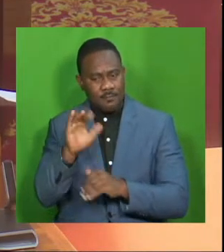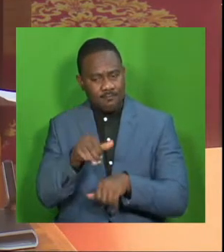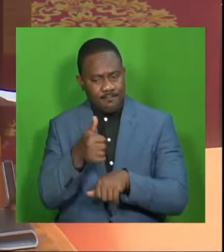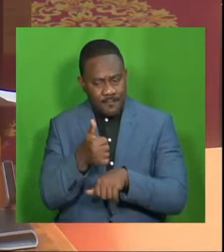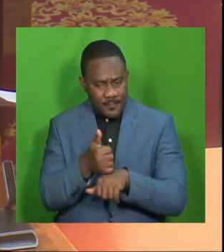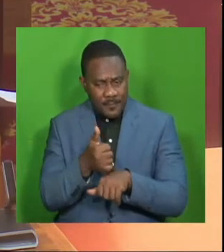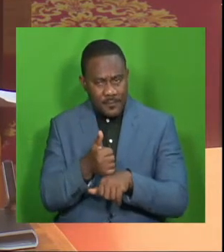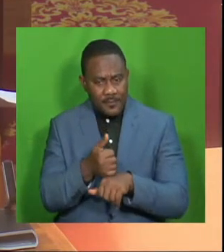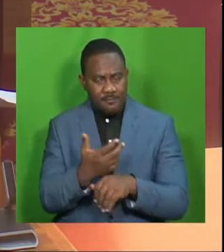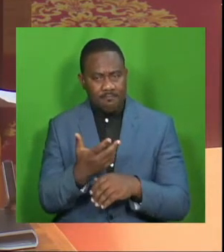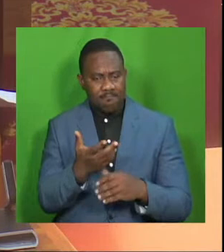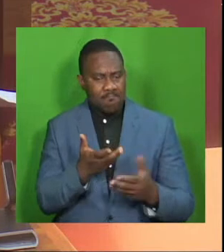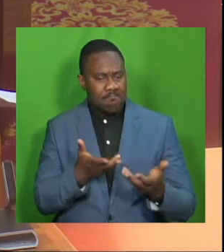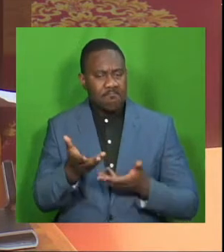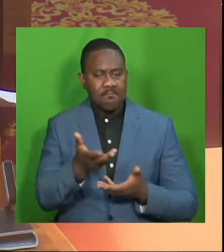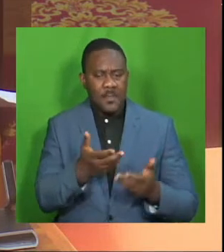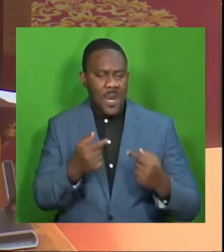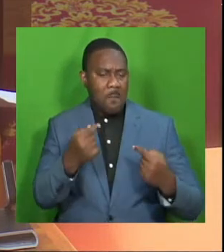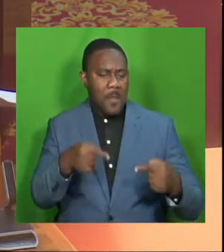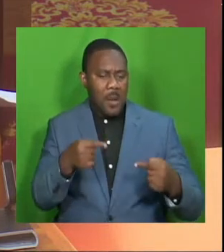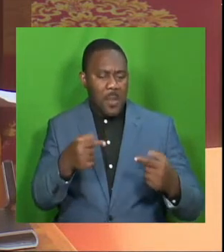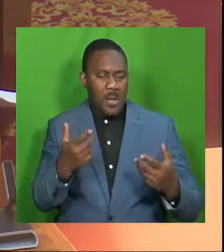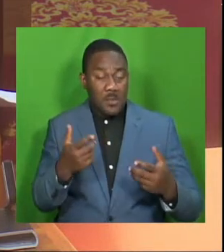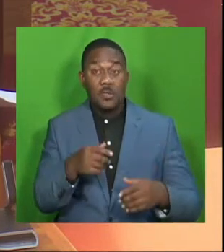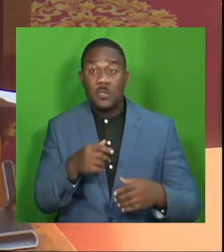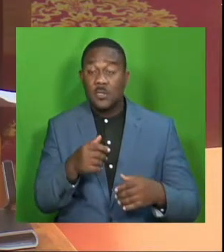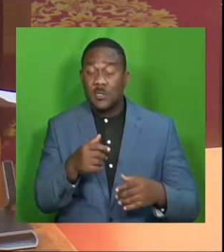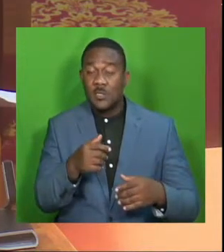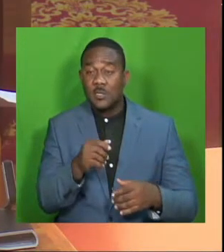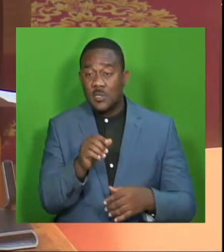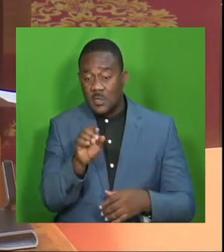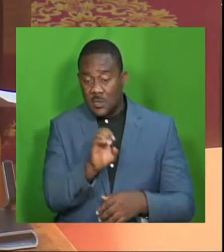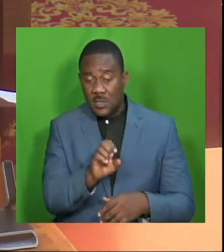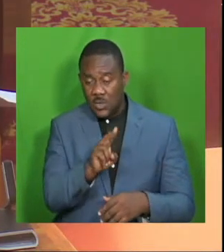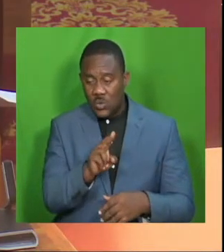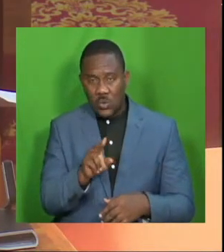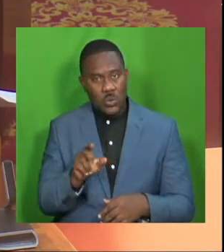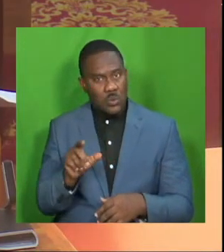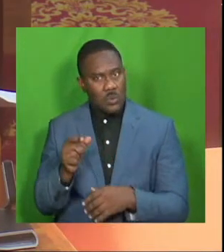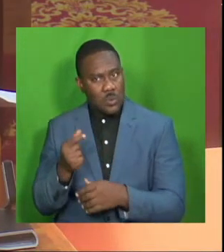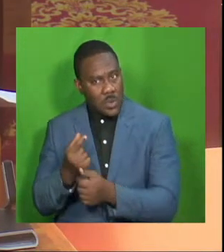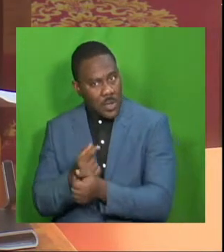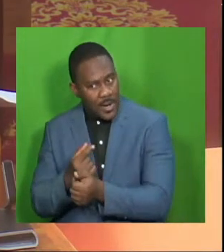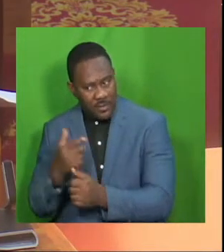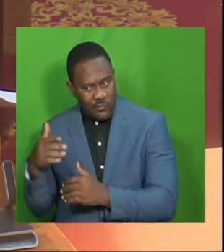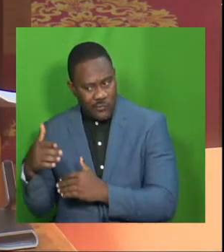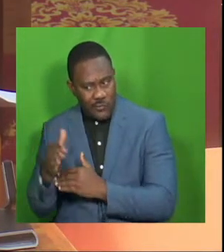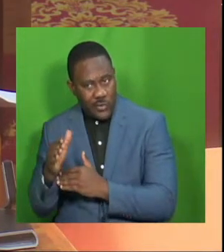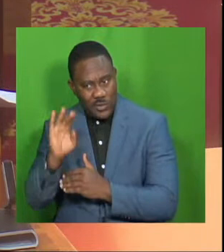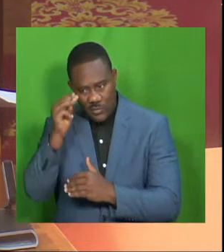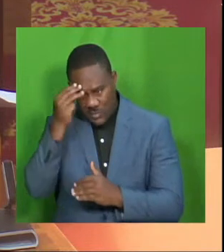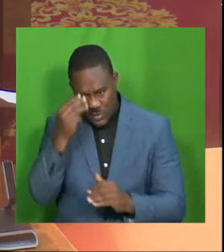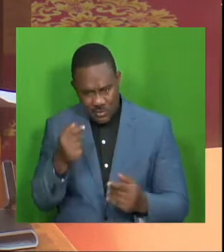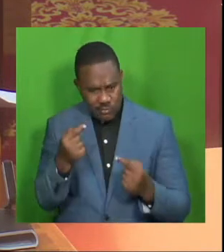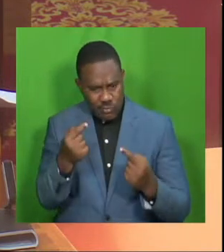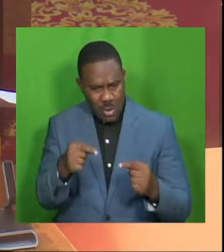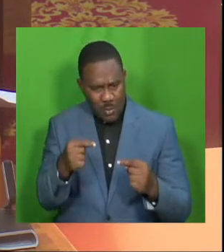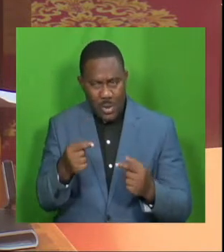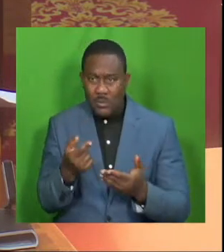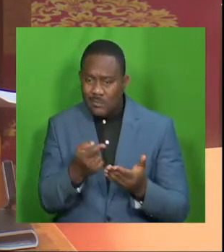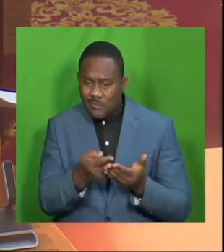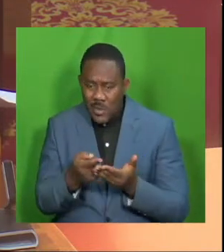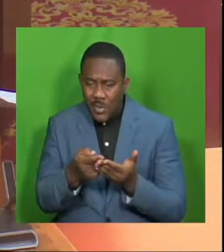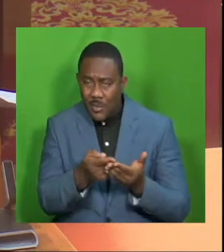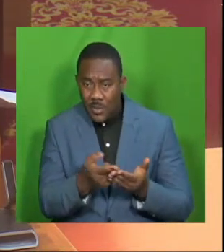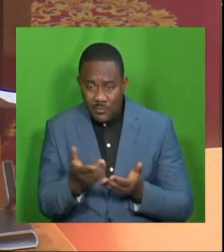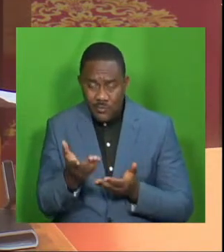dialogue mission with EU to address the issues. The first meeting between the two parties